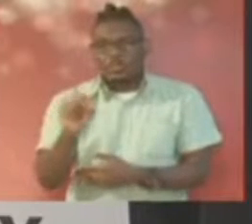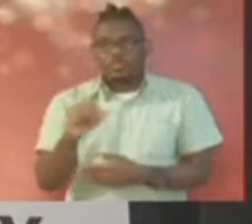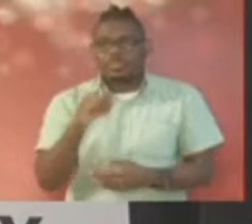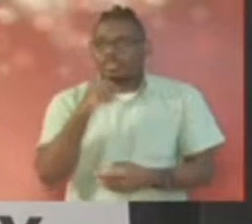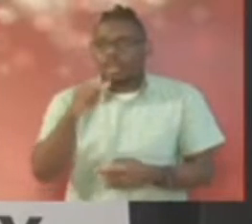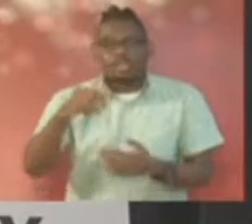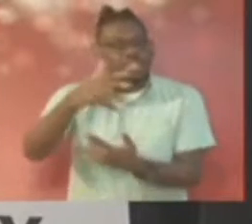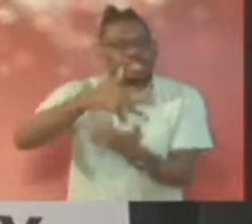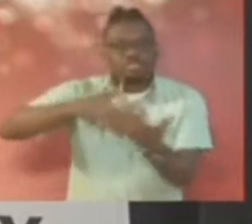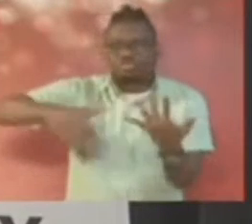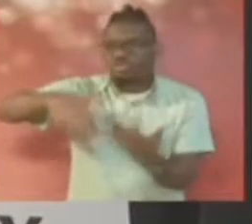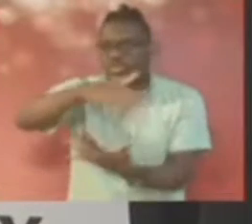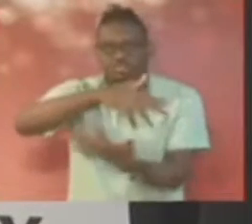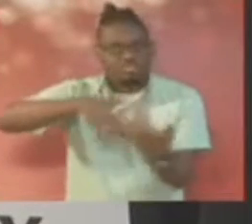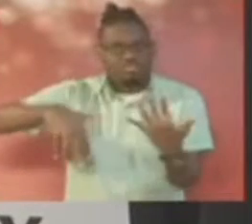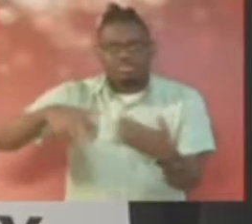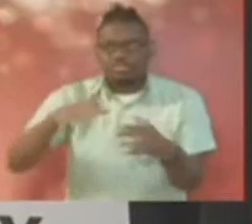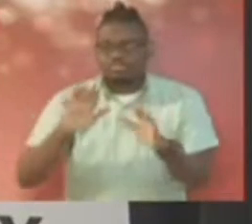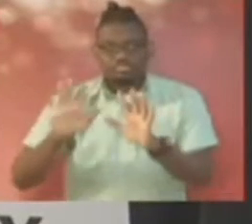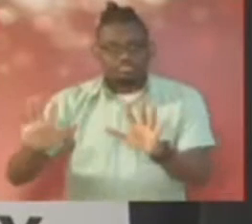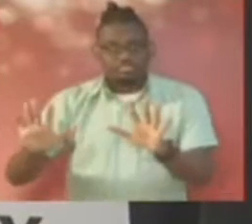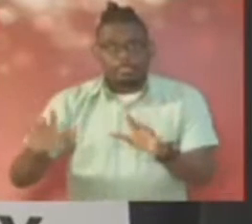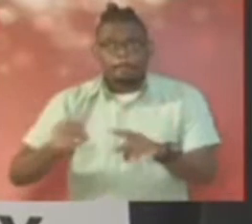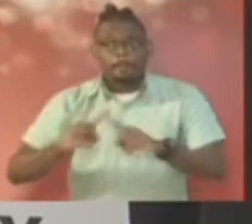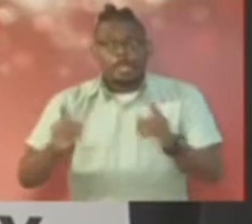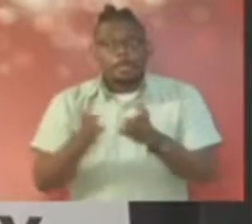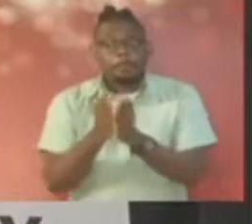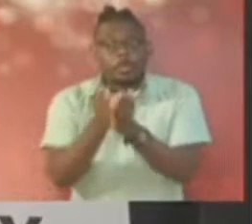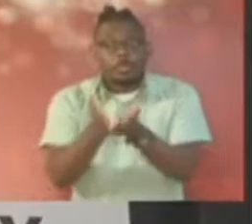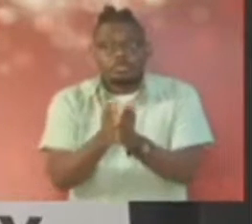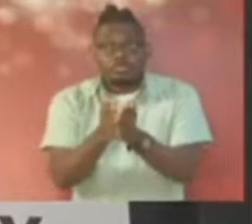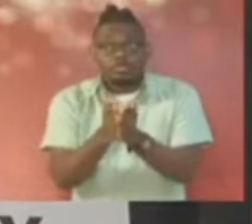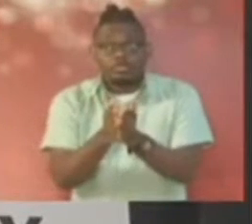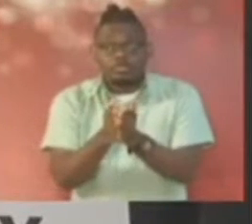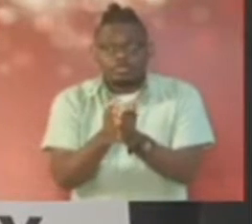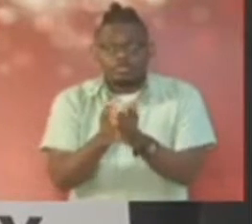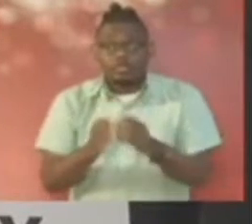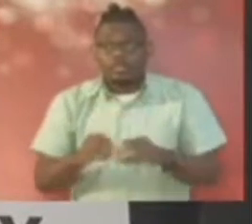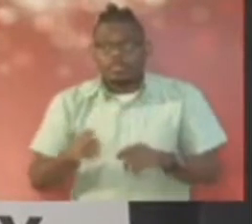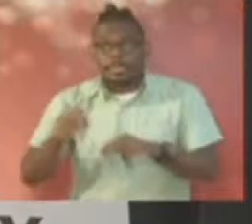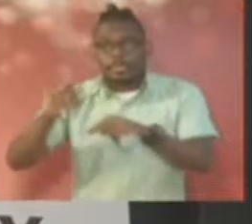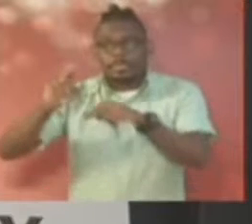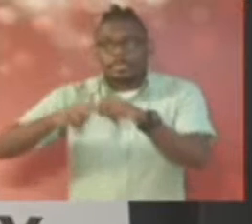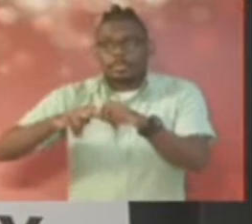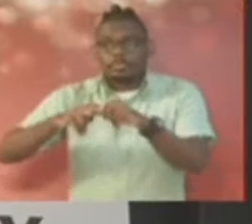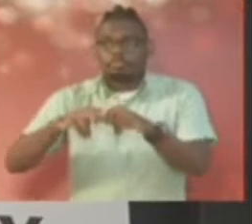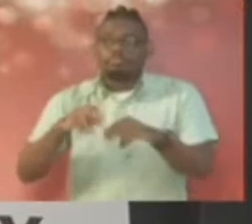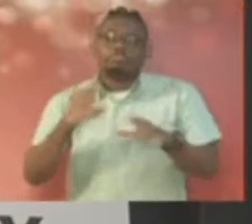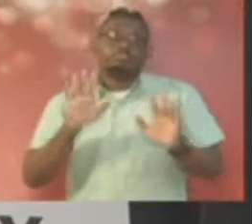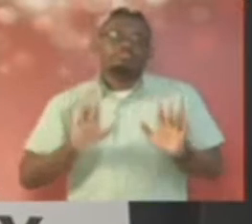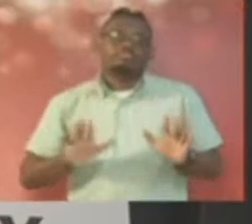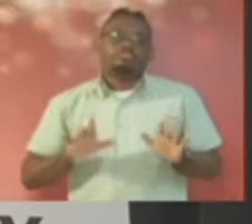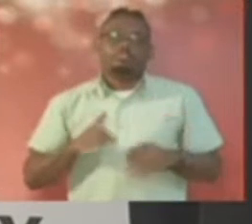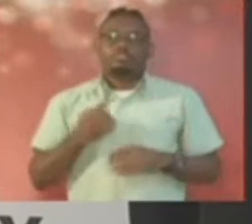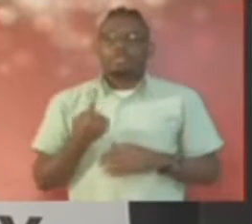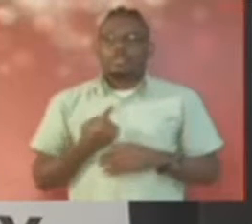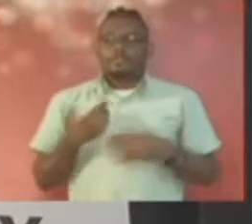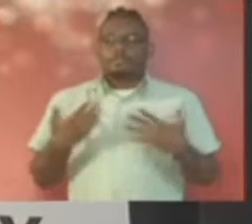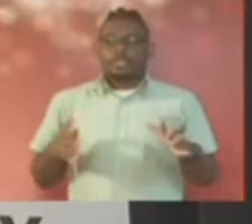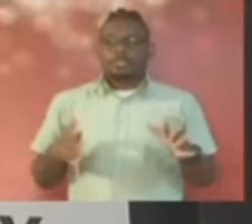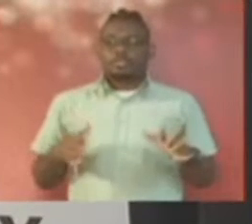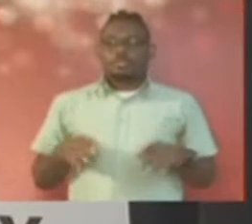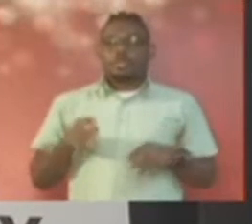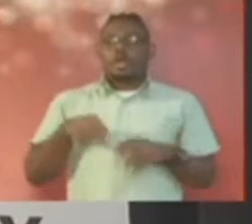and fellowship, etc., on a vessel, basically minding their business and going from point A to point B, masked. And